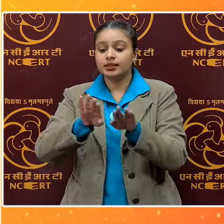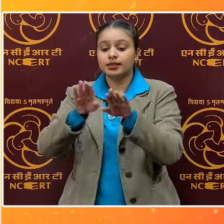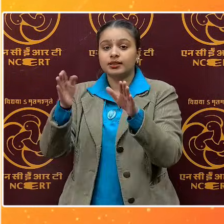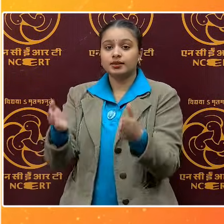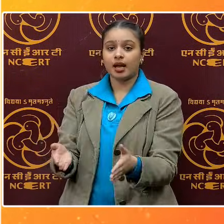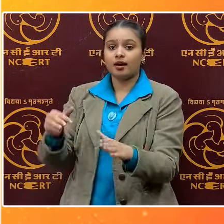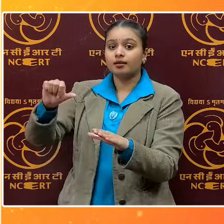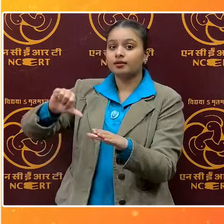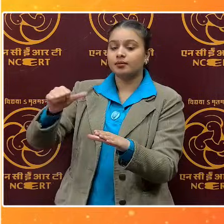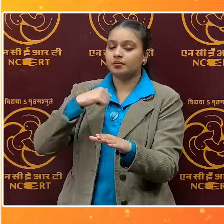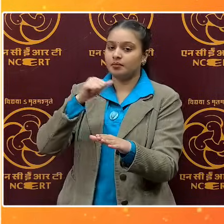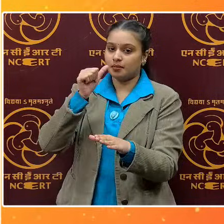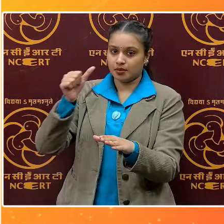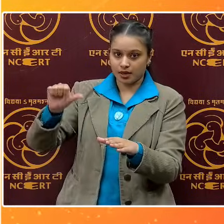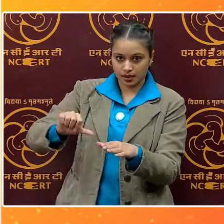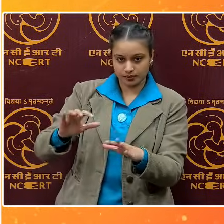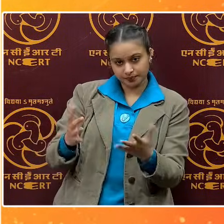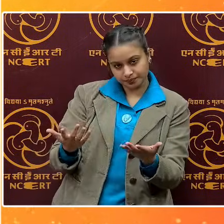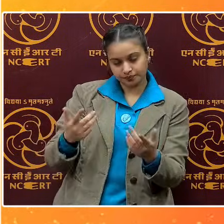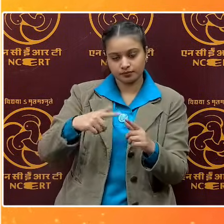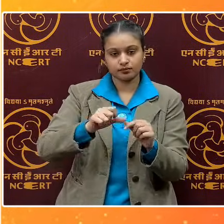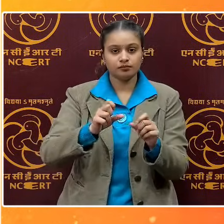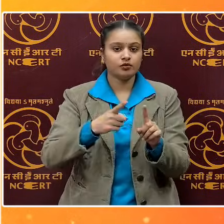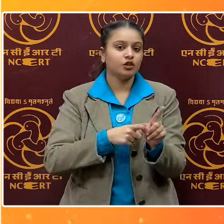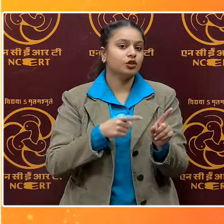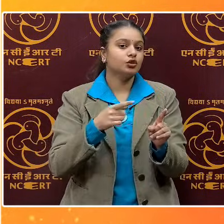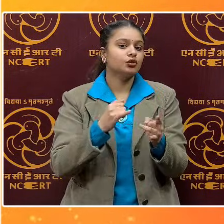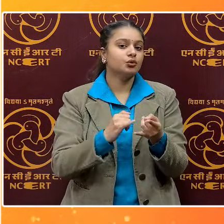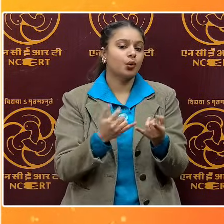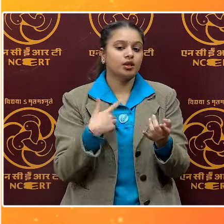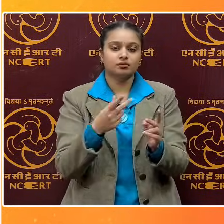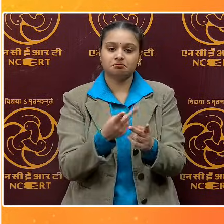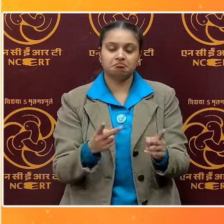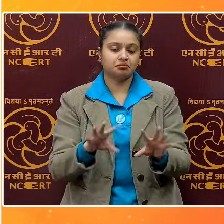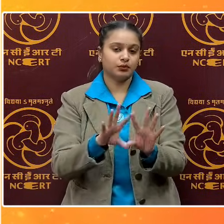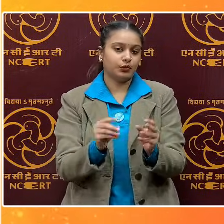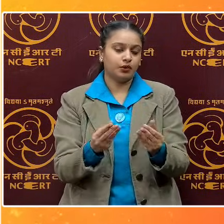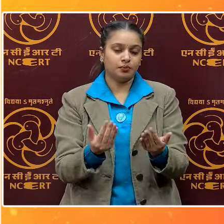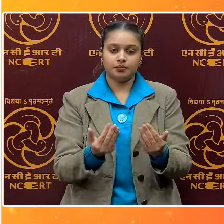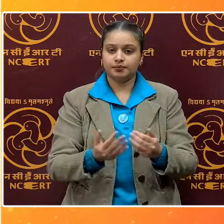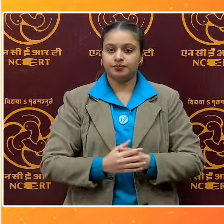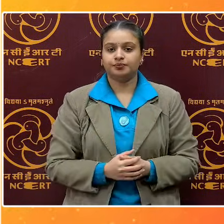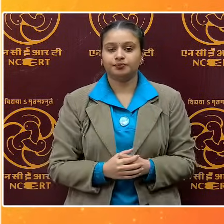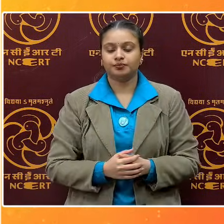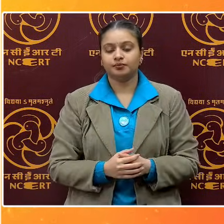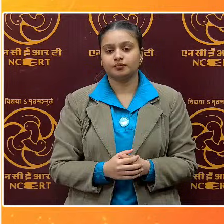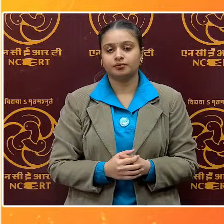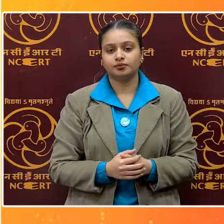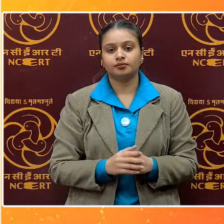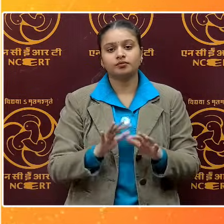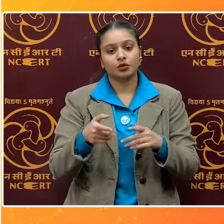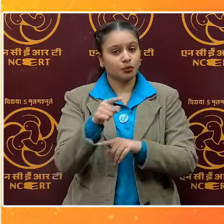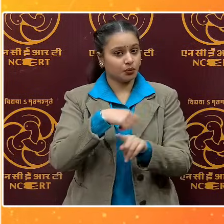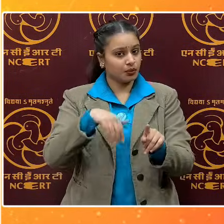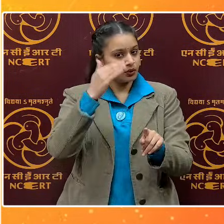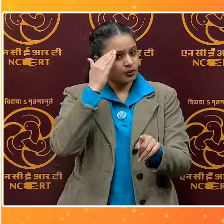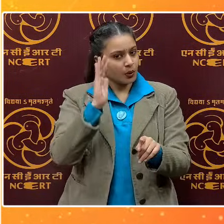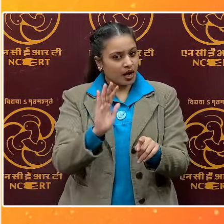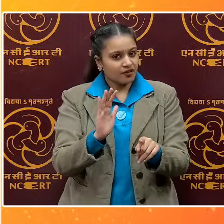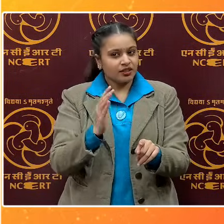water. Wow, toy tank has toys in it. Lovely. Toy tanks has toys in it. And you know